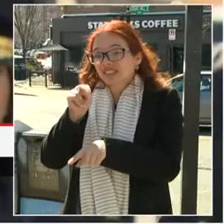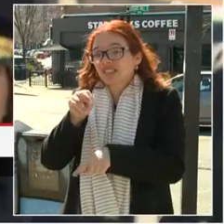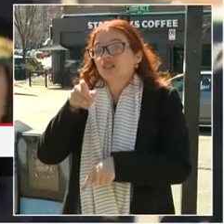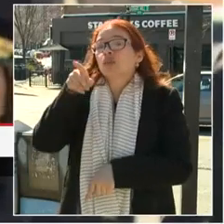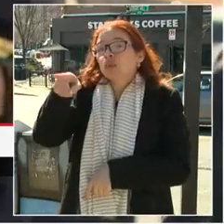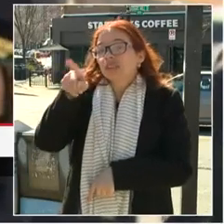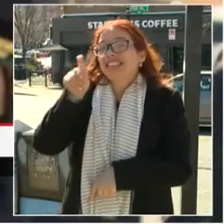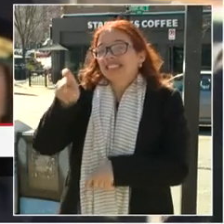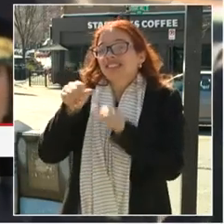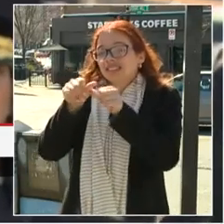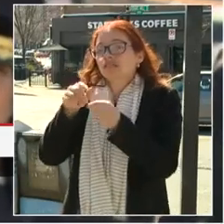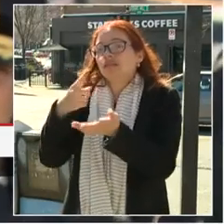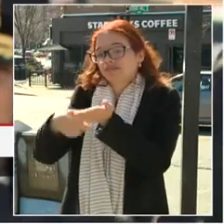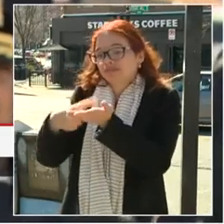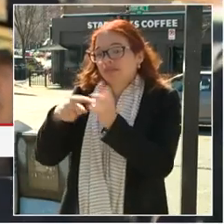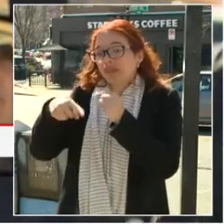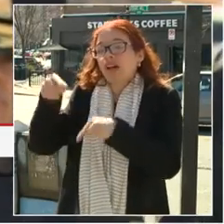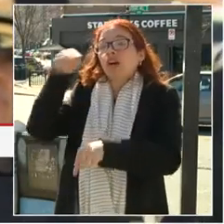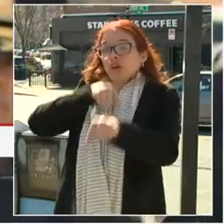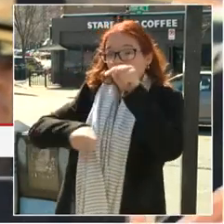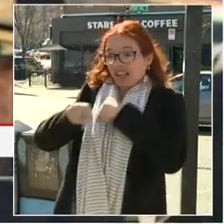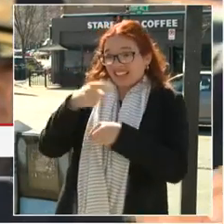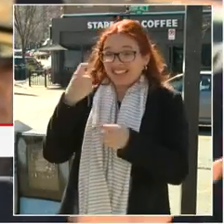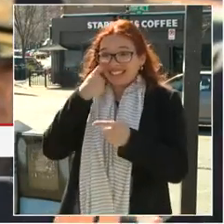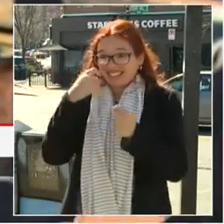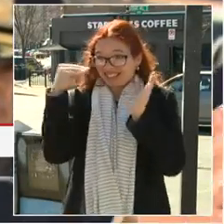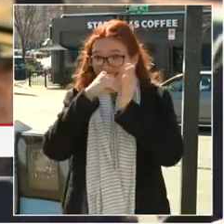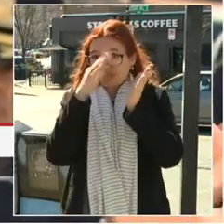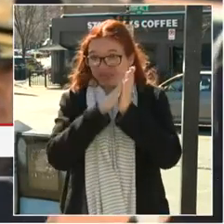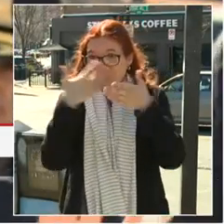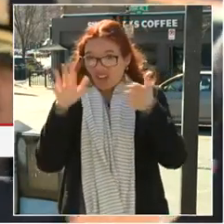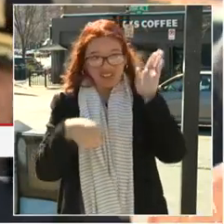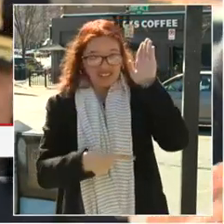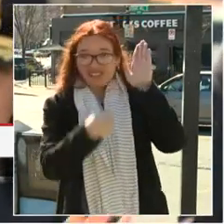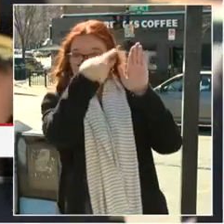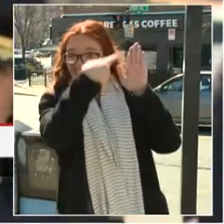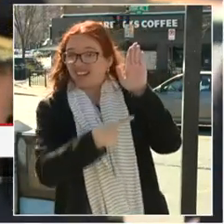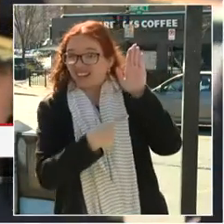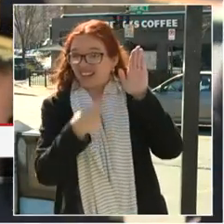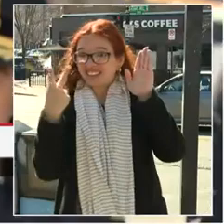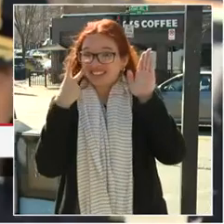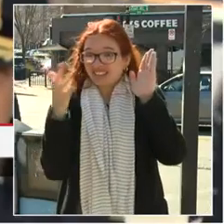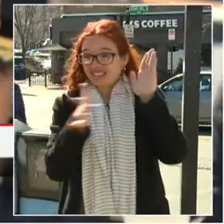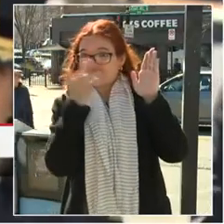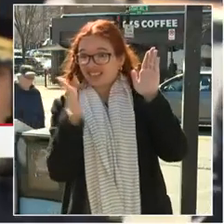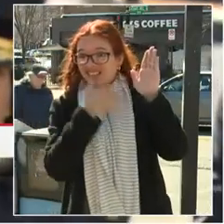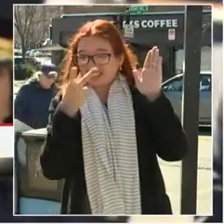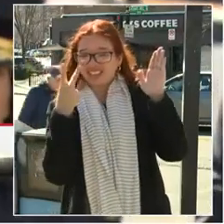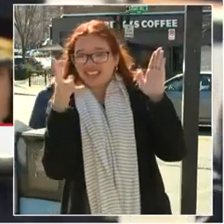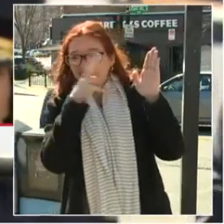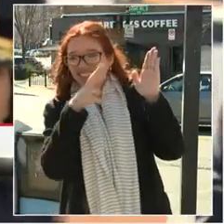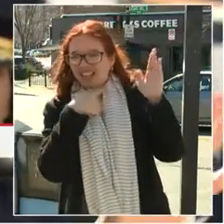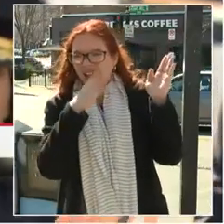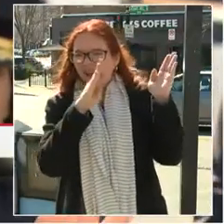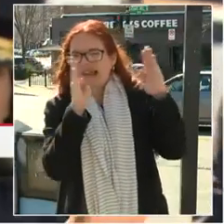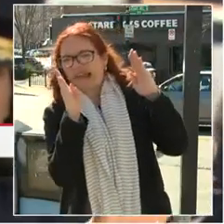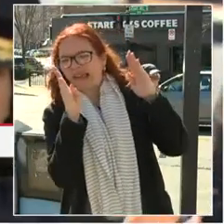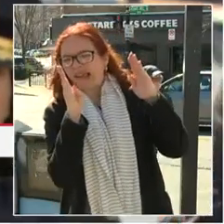look at the records from that commission, you will see that there was a real slant on it. And I call it kind of